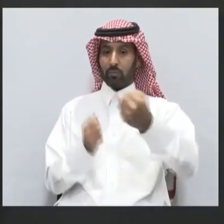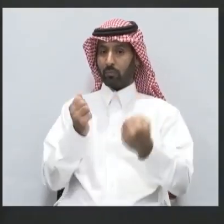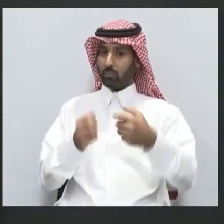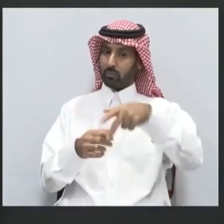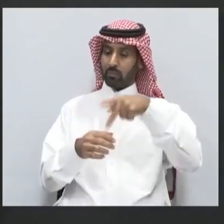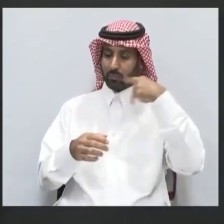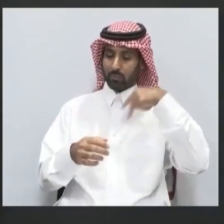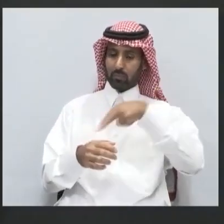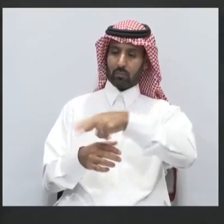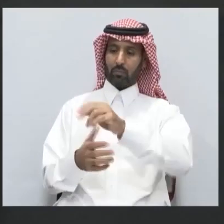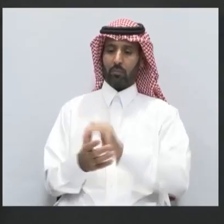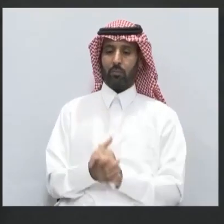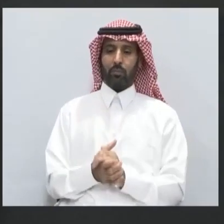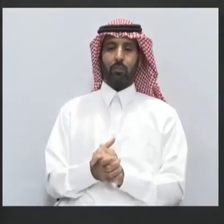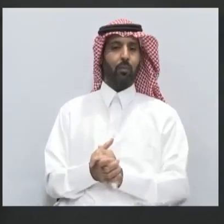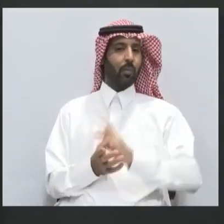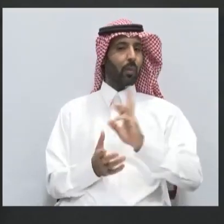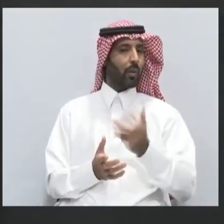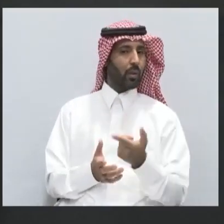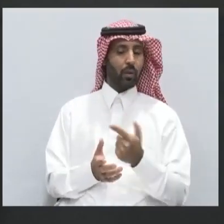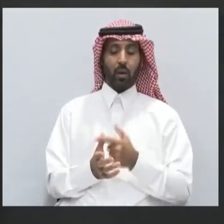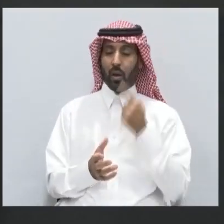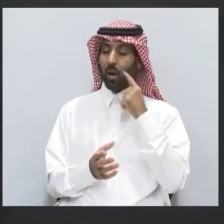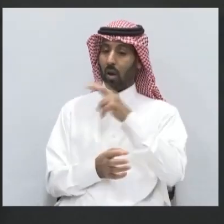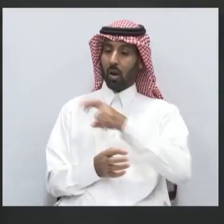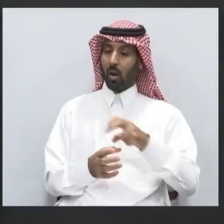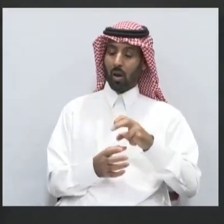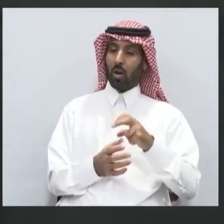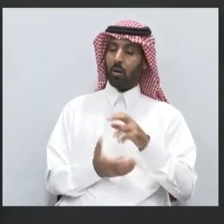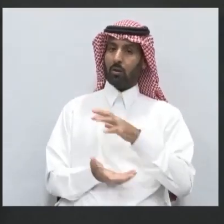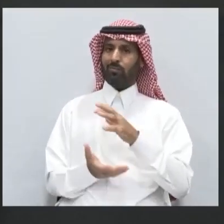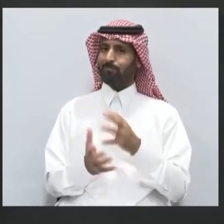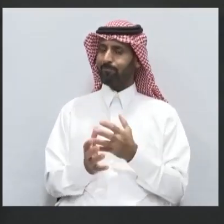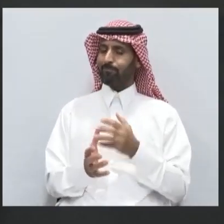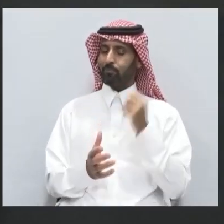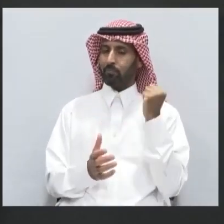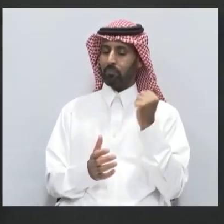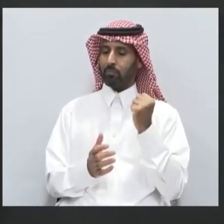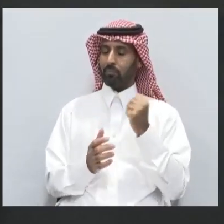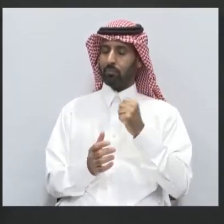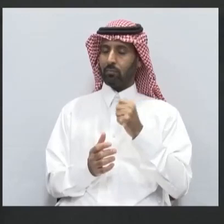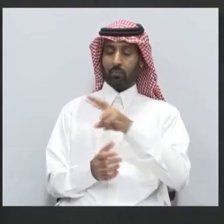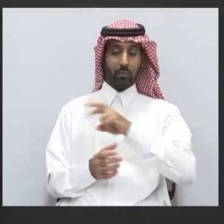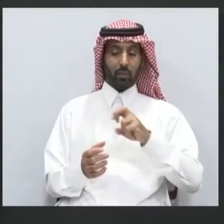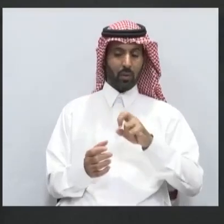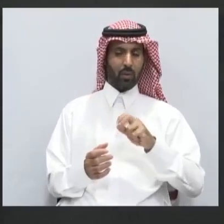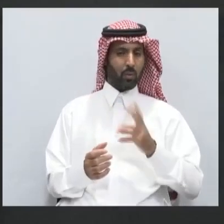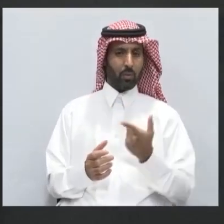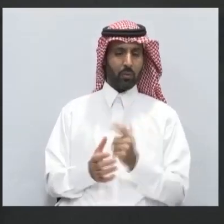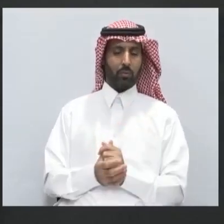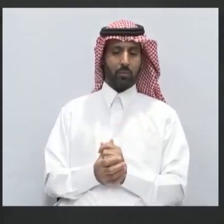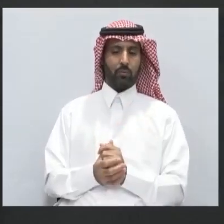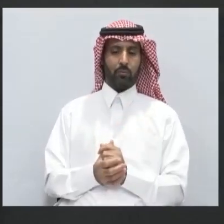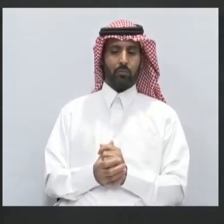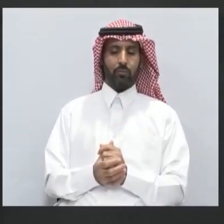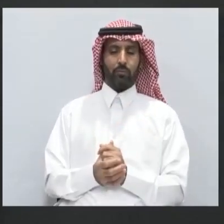he ran. What was Newton's crime? What was his crime?